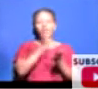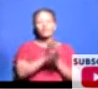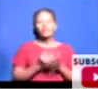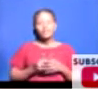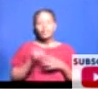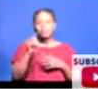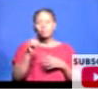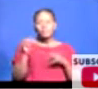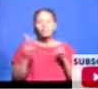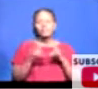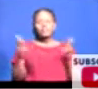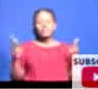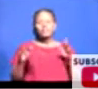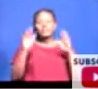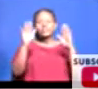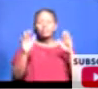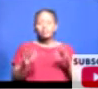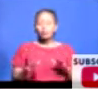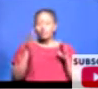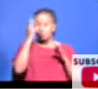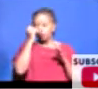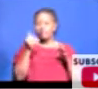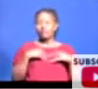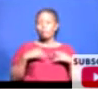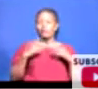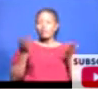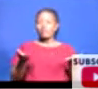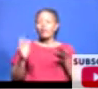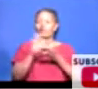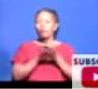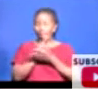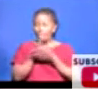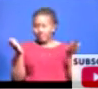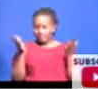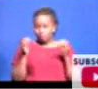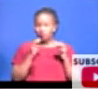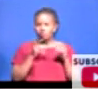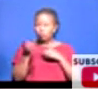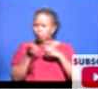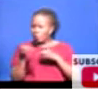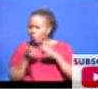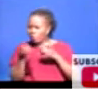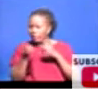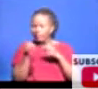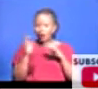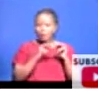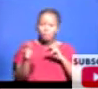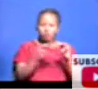us because it forms a basis of monitoring a movement of transport